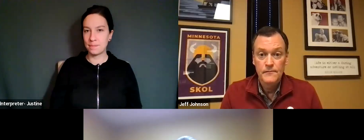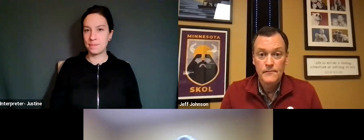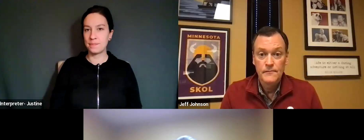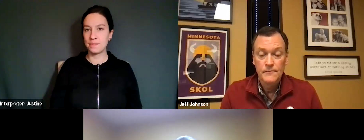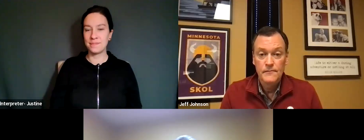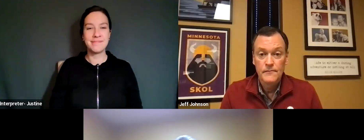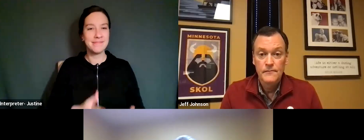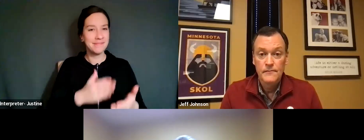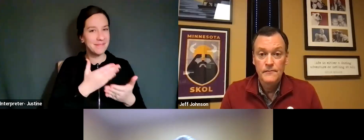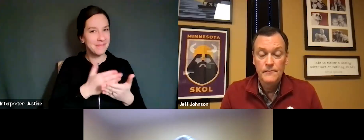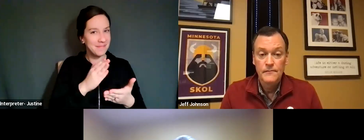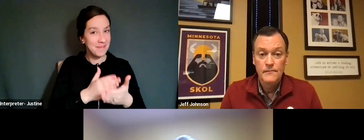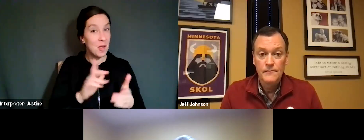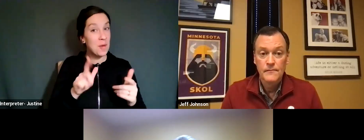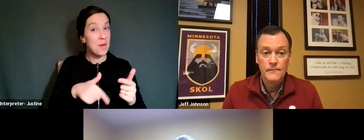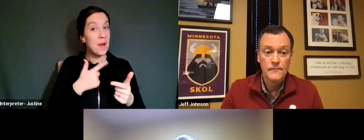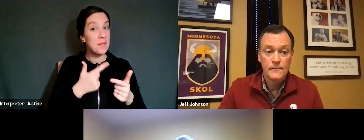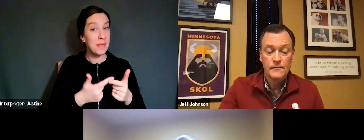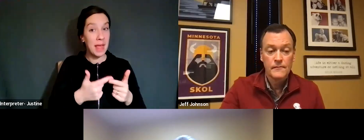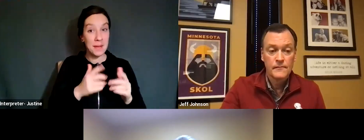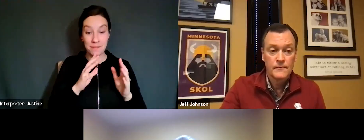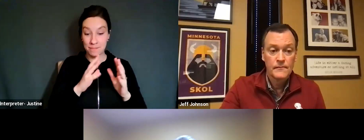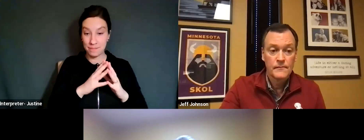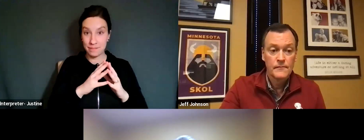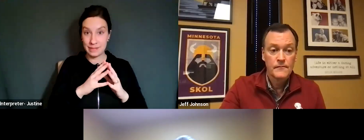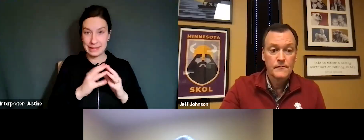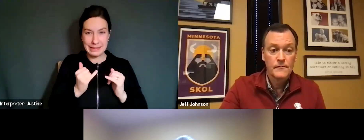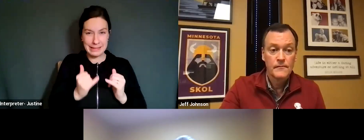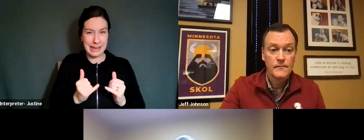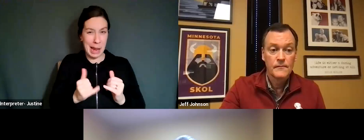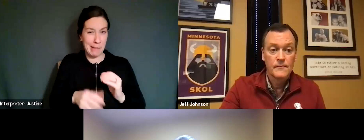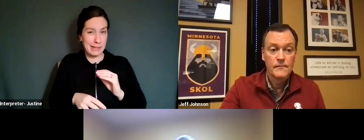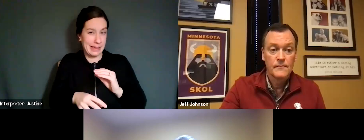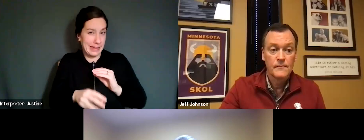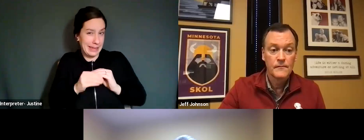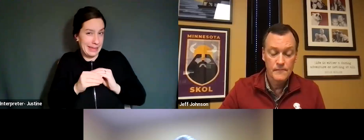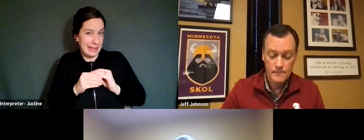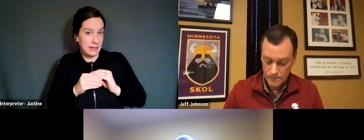All right, and then I'm gonna squeeze this one into